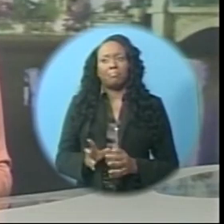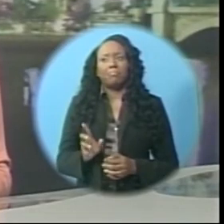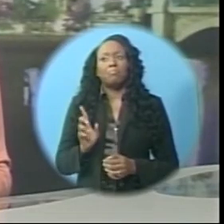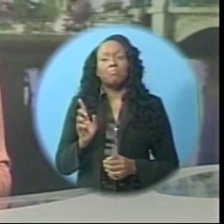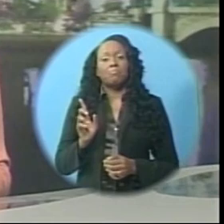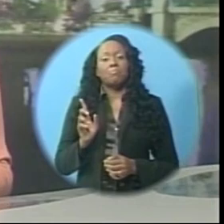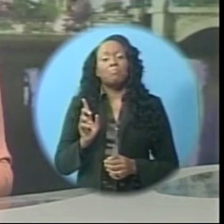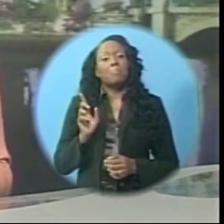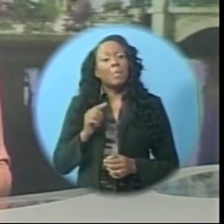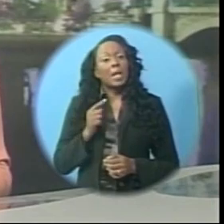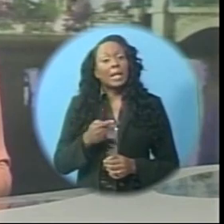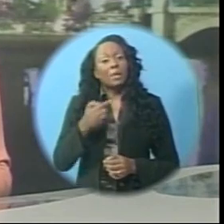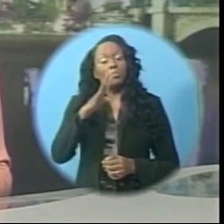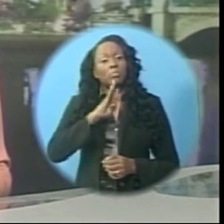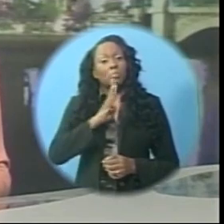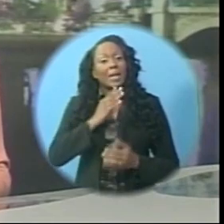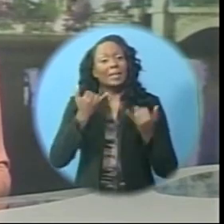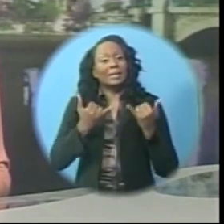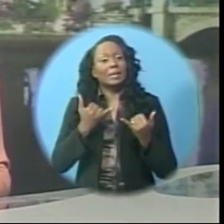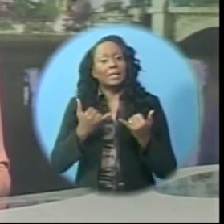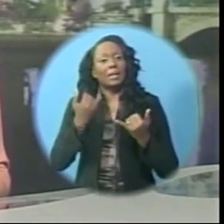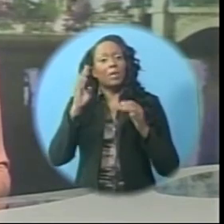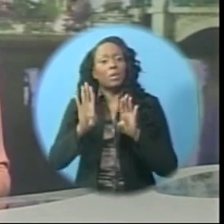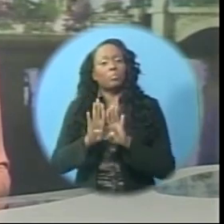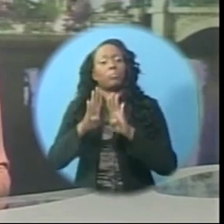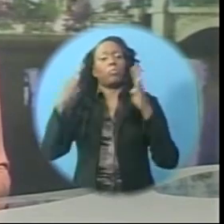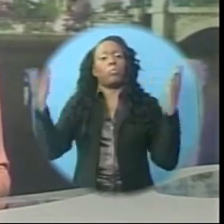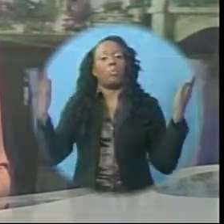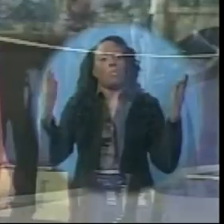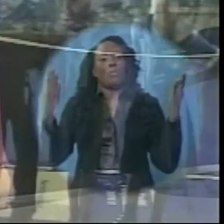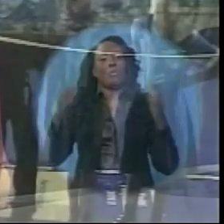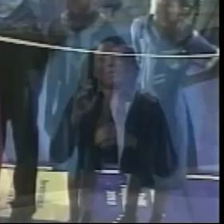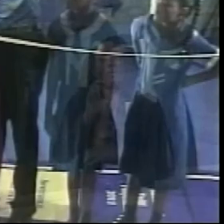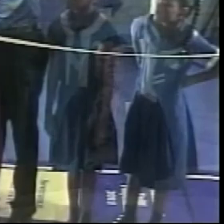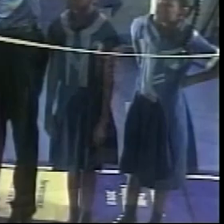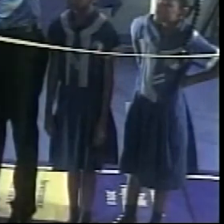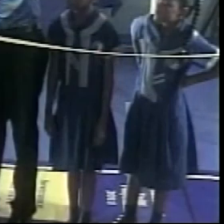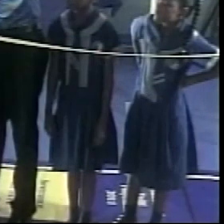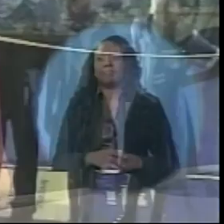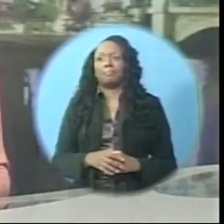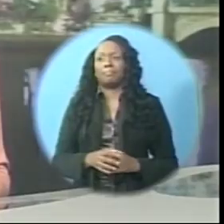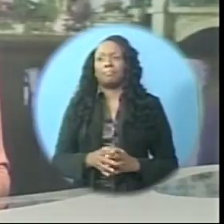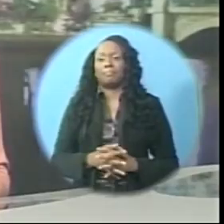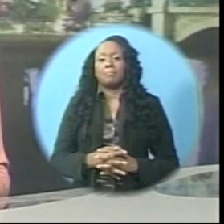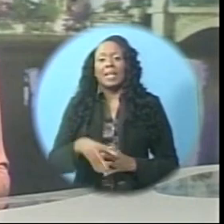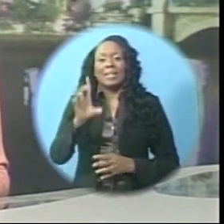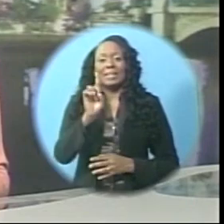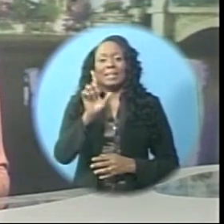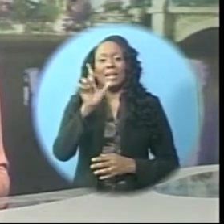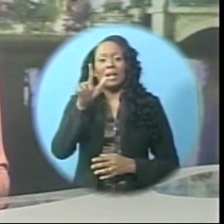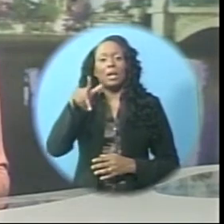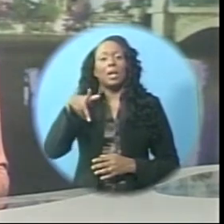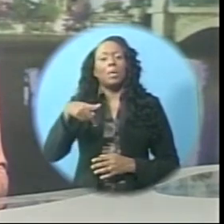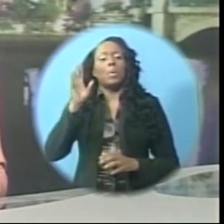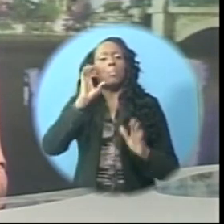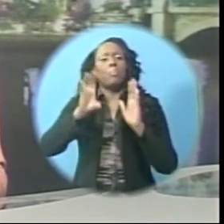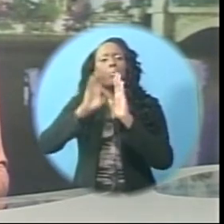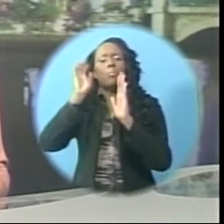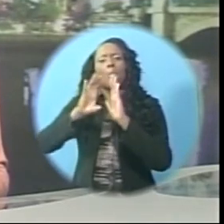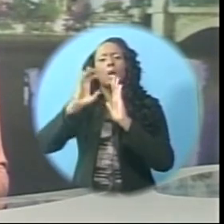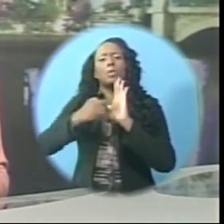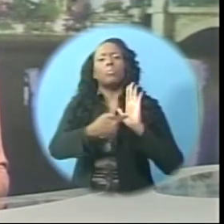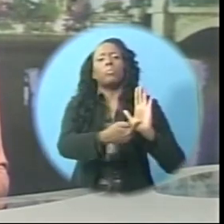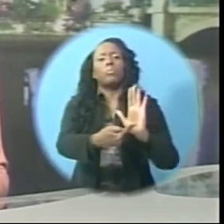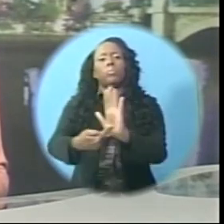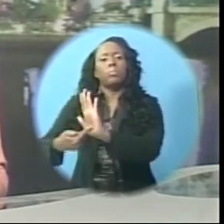He was speaking today at the official opening of the DLP's photo exhibition honoring 4 of Barbados's 7 prime ministers